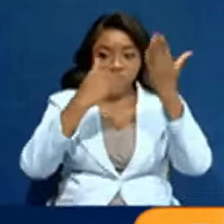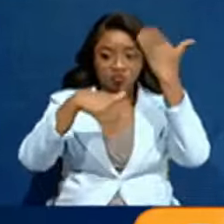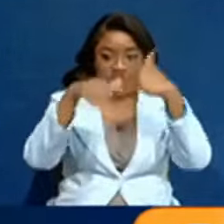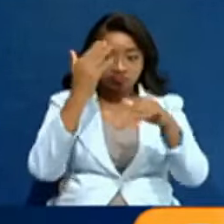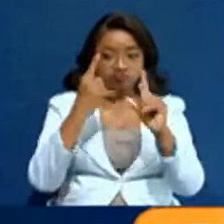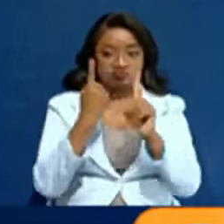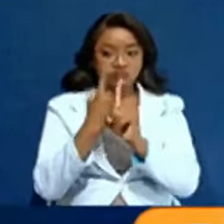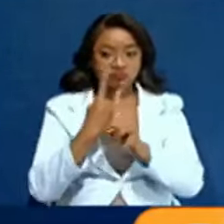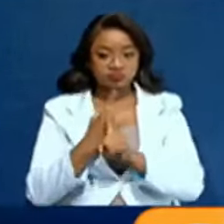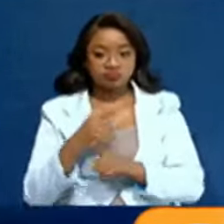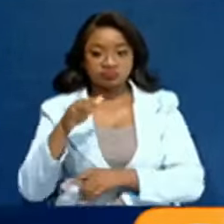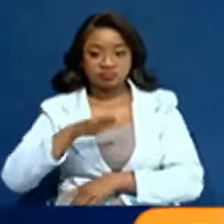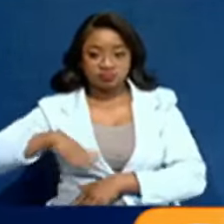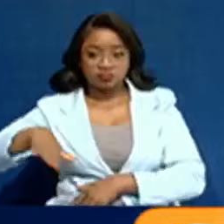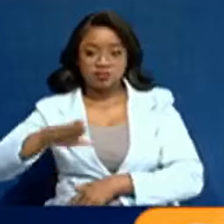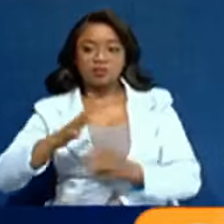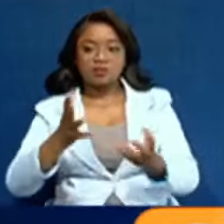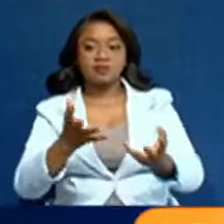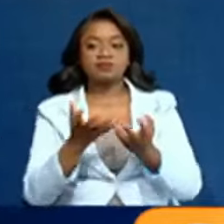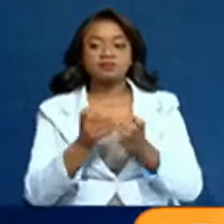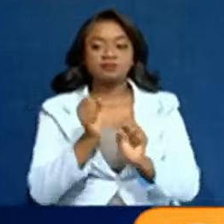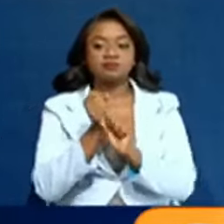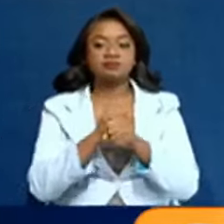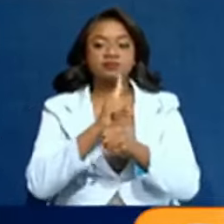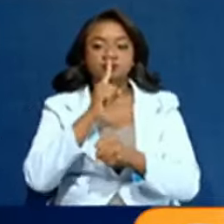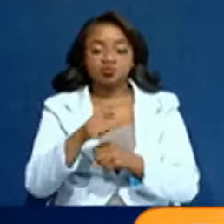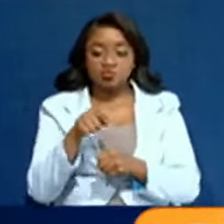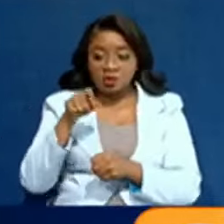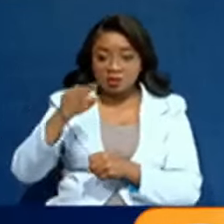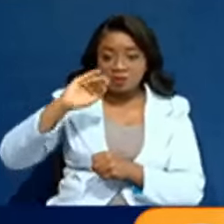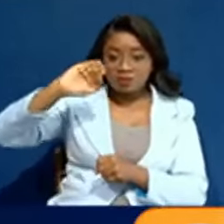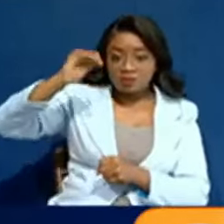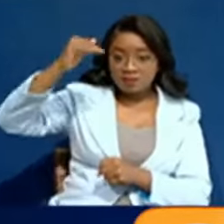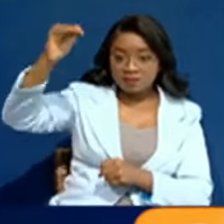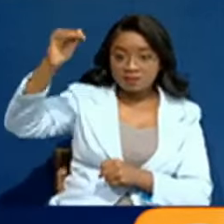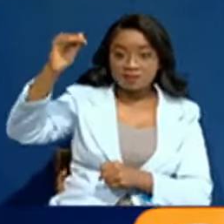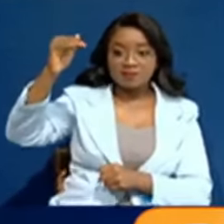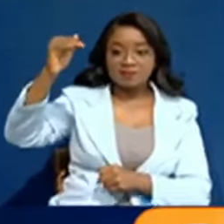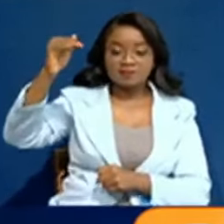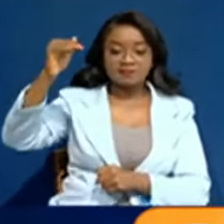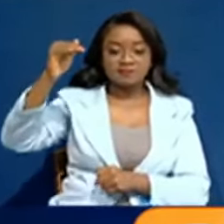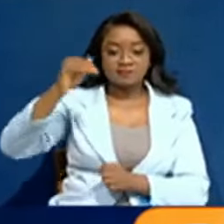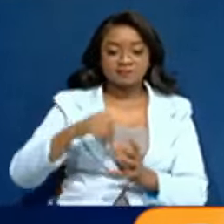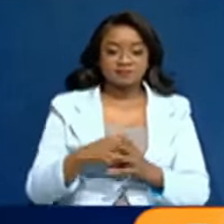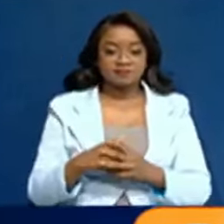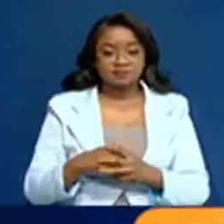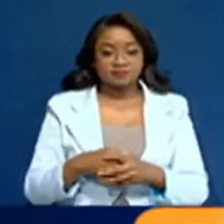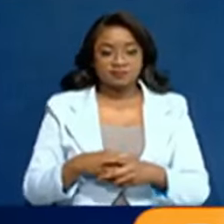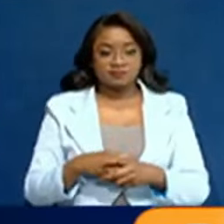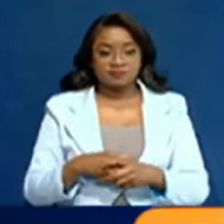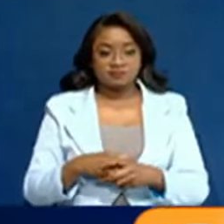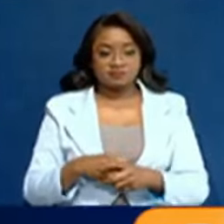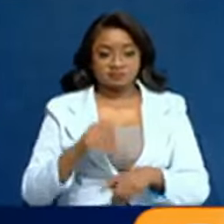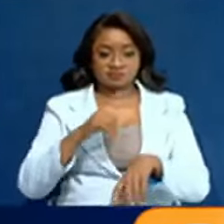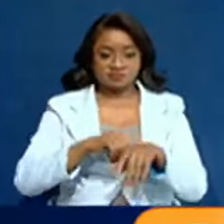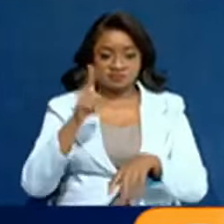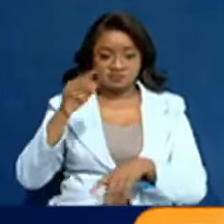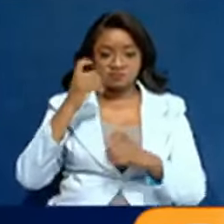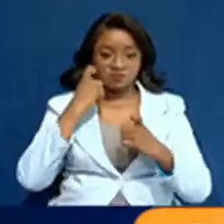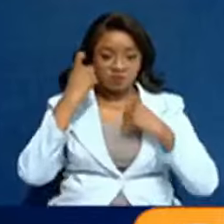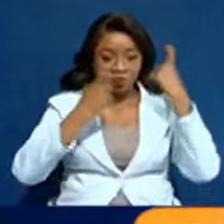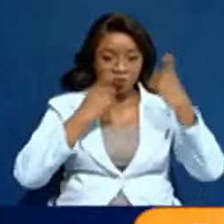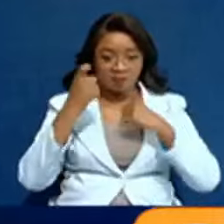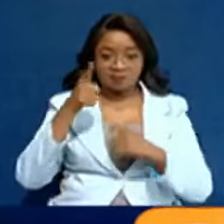environment to make sure that a city, once it's getting or once it is considered to be a